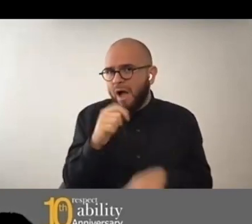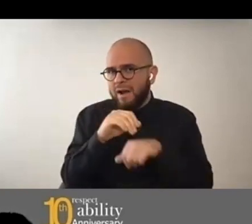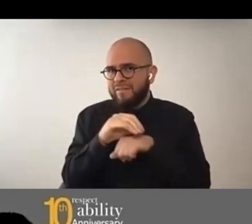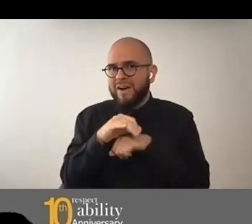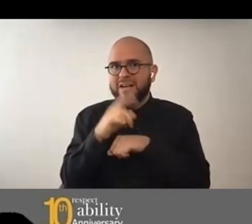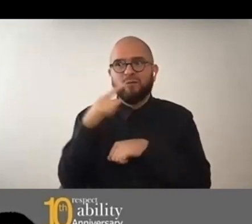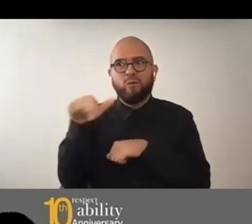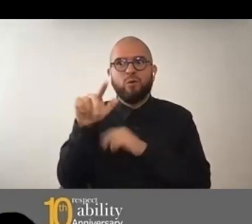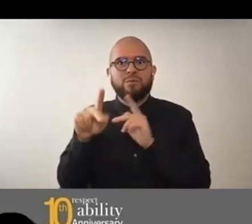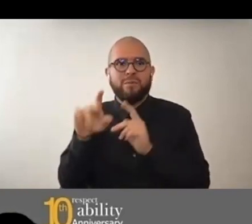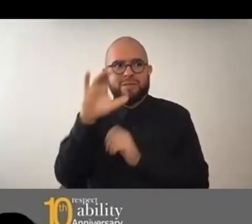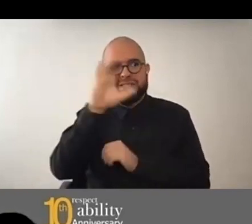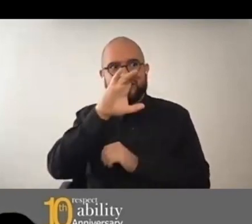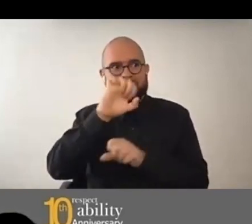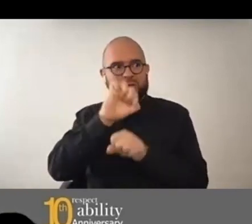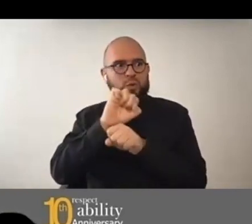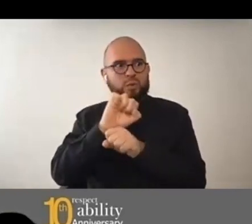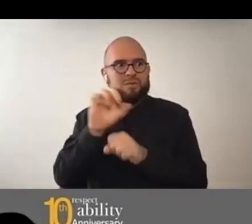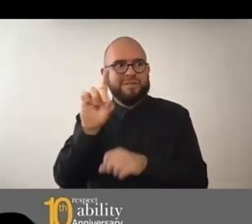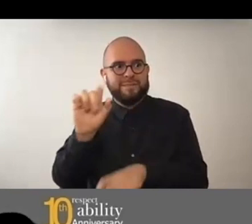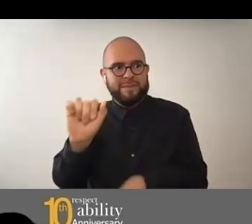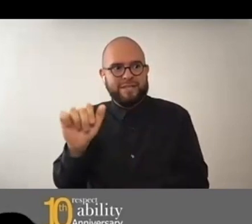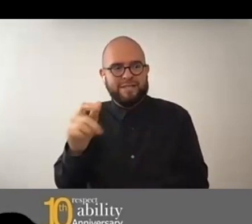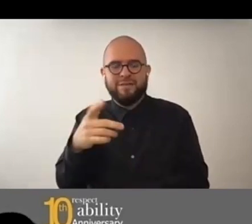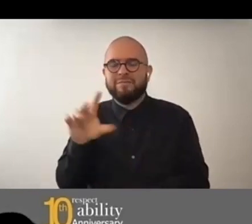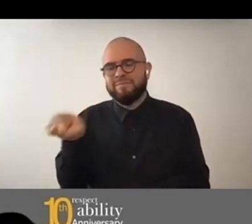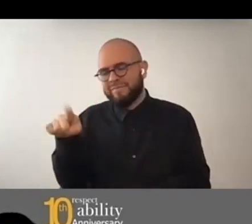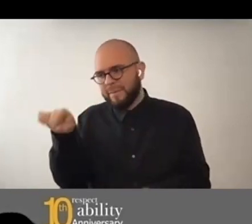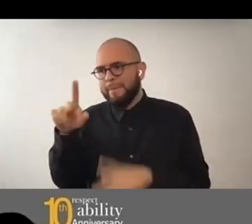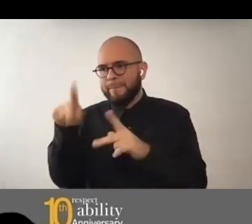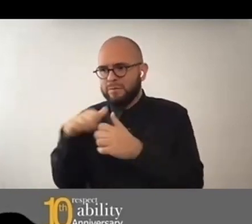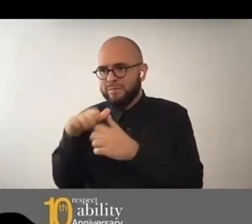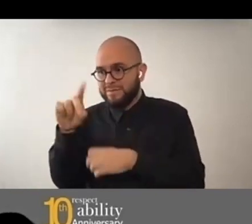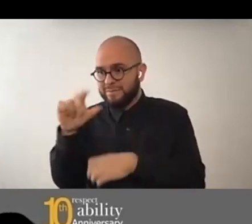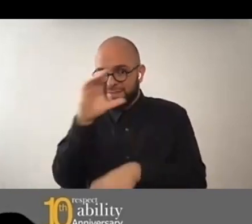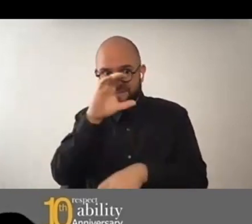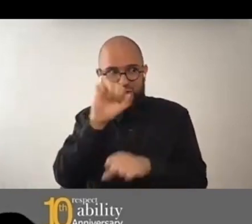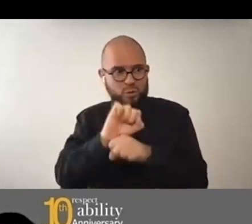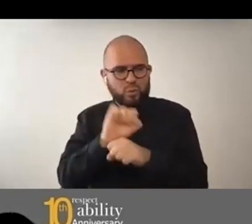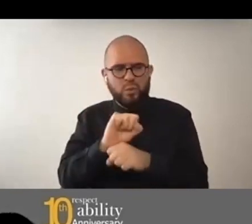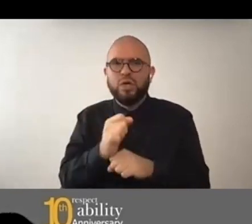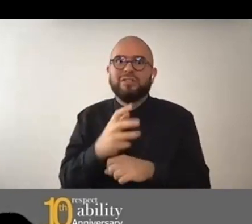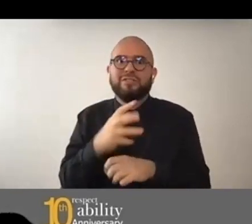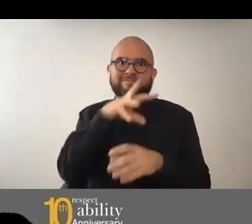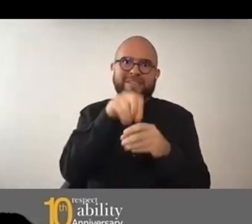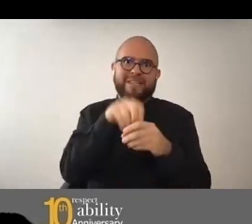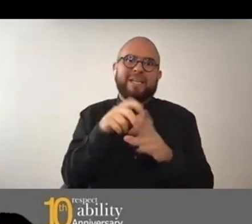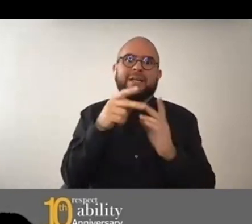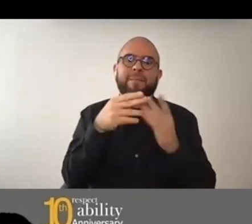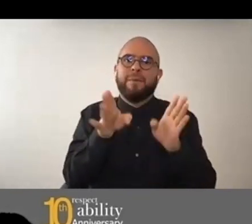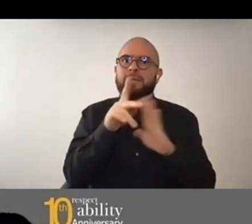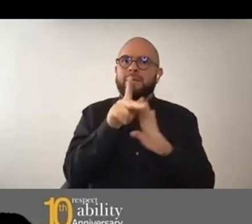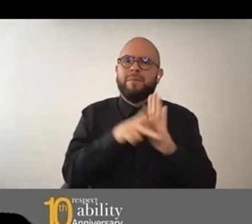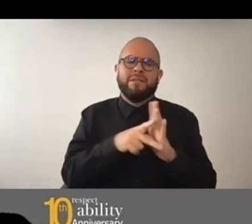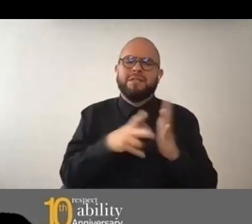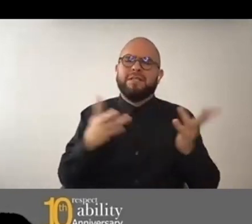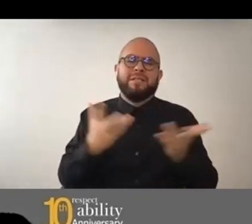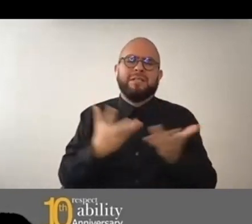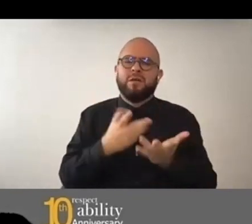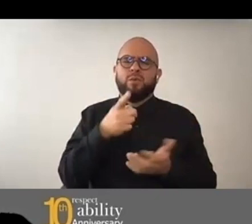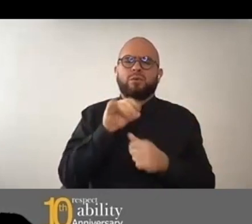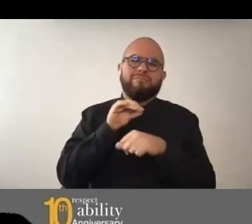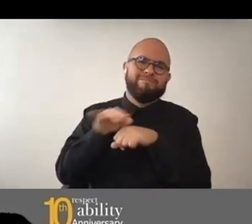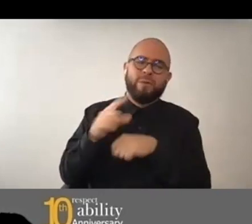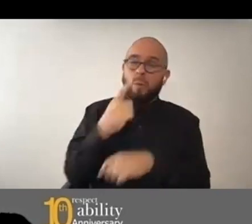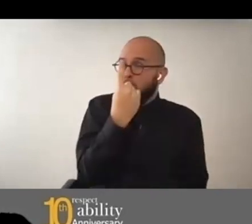who have an interest in working in the policy space, what would it be? I'm going to start with Stacy